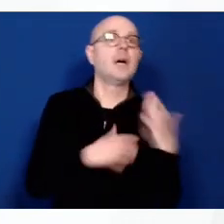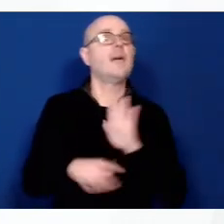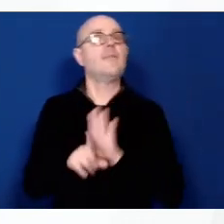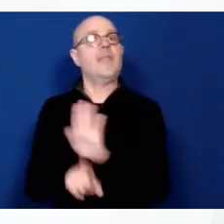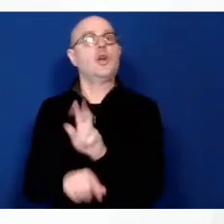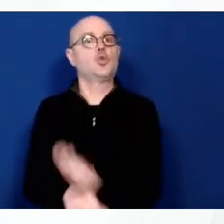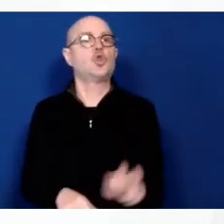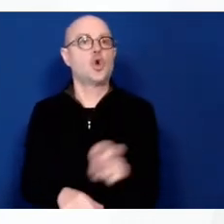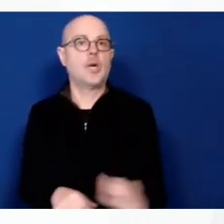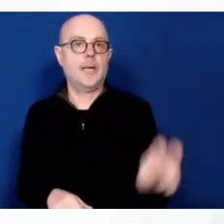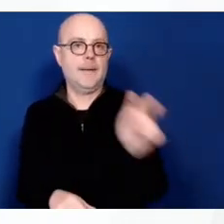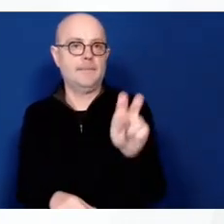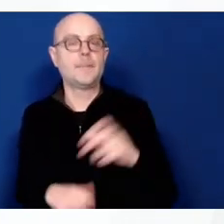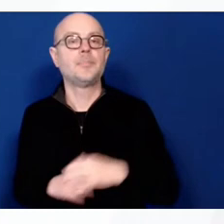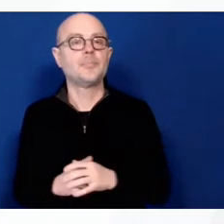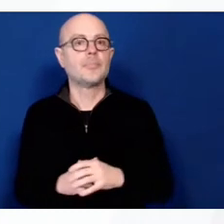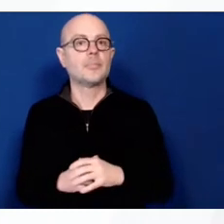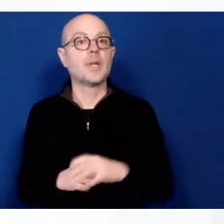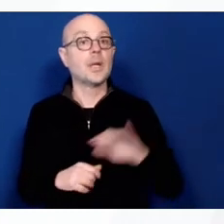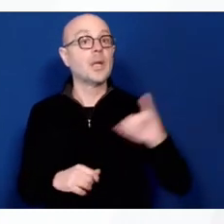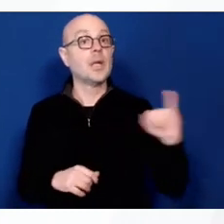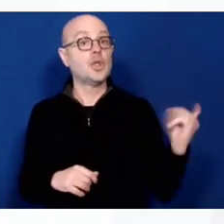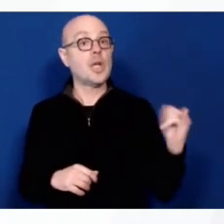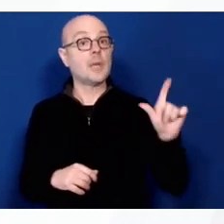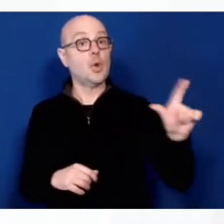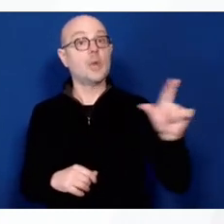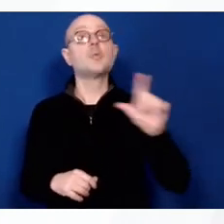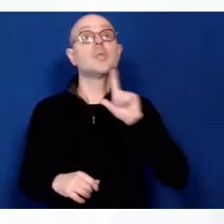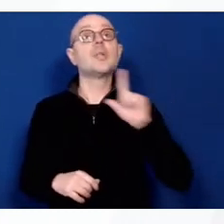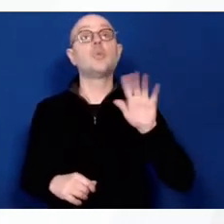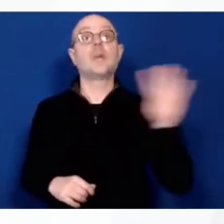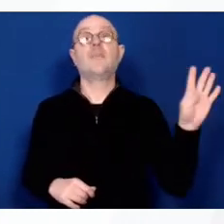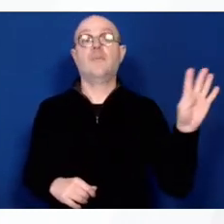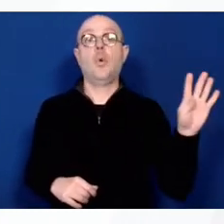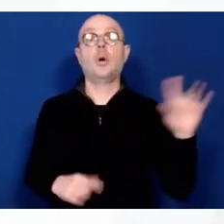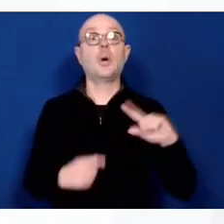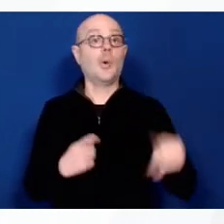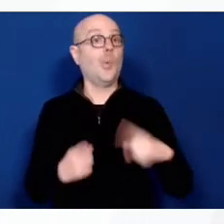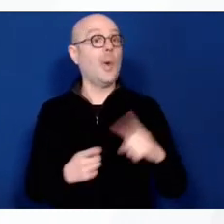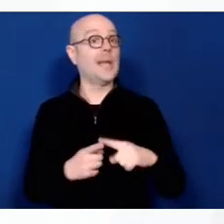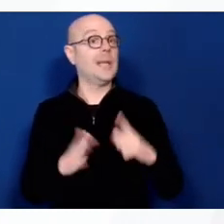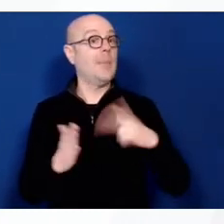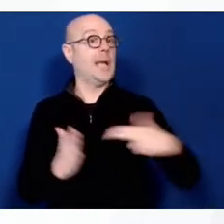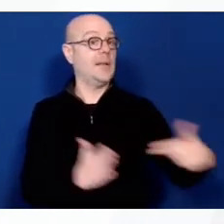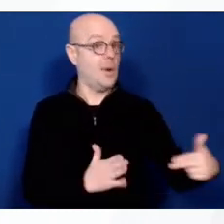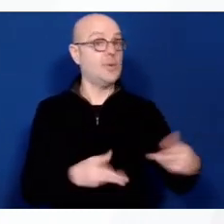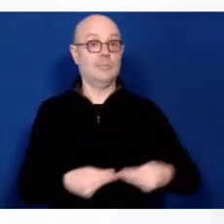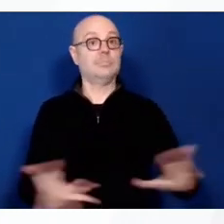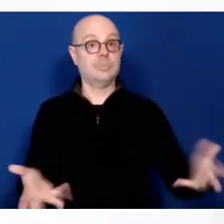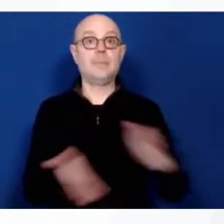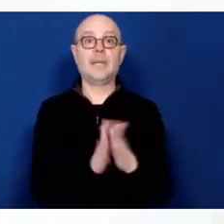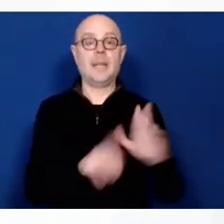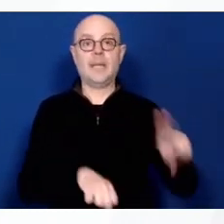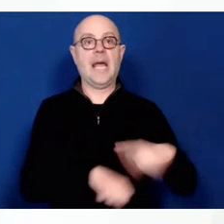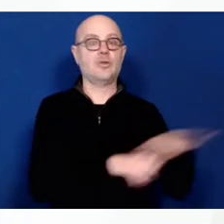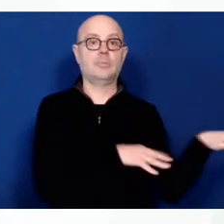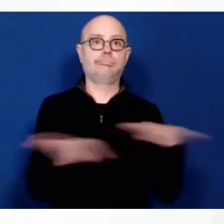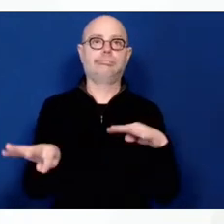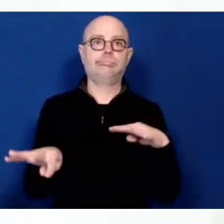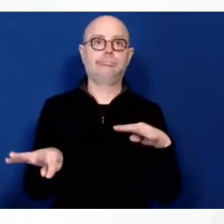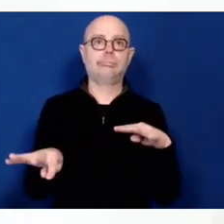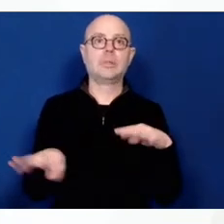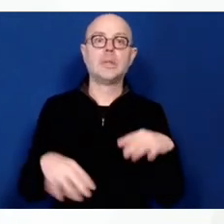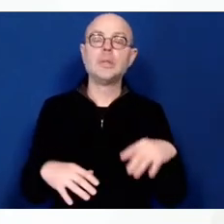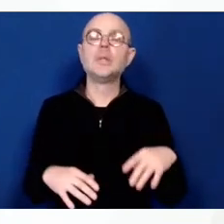Lawrence was only 24 years old when the Migration Series earned him national recognition. Dedicated mentorship from artists